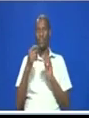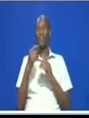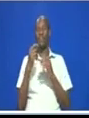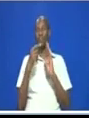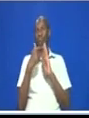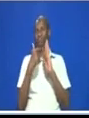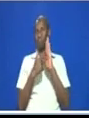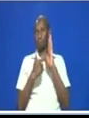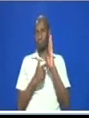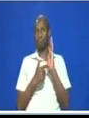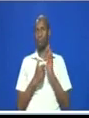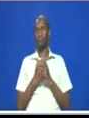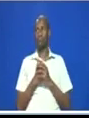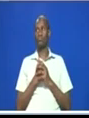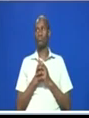following.